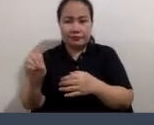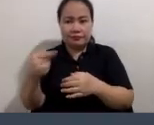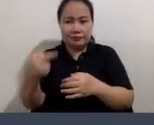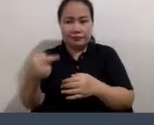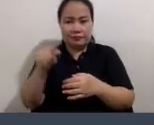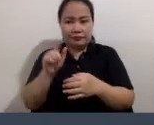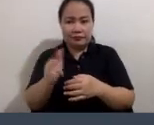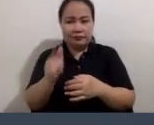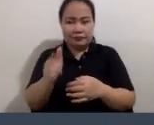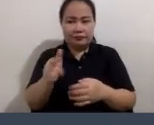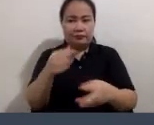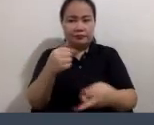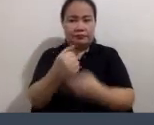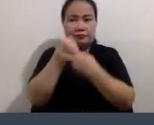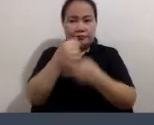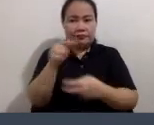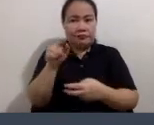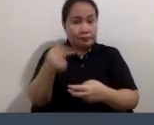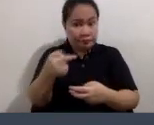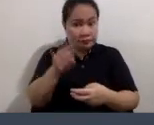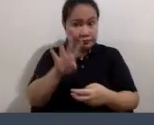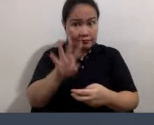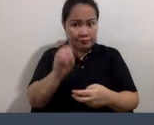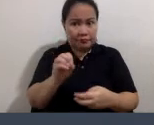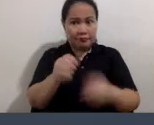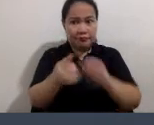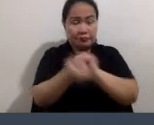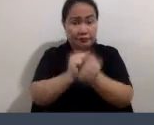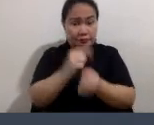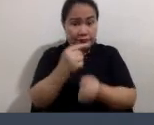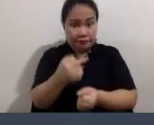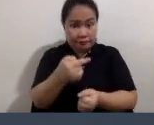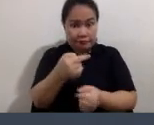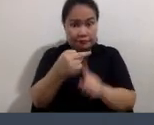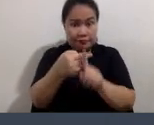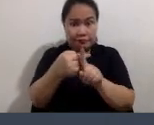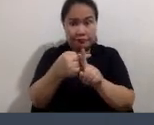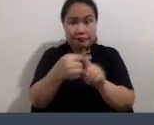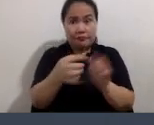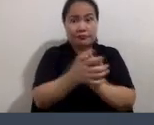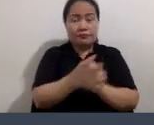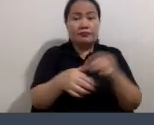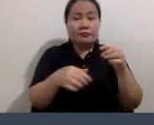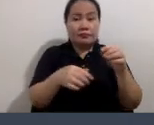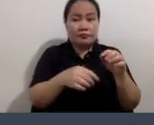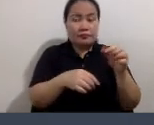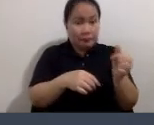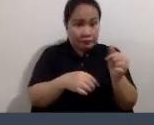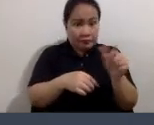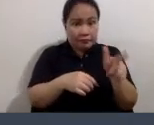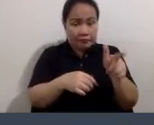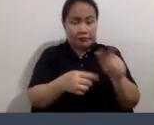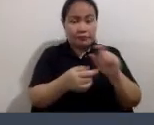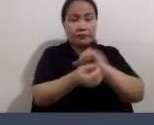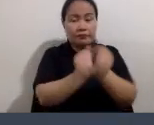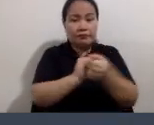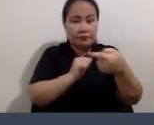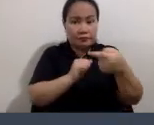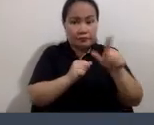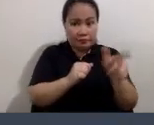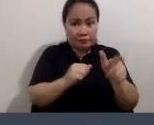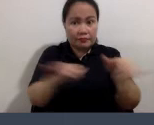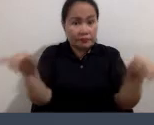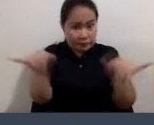negative 40. Keep. Change. And then, positive 20, magiging negative 20. So,